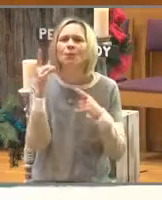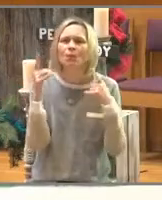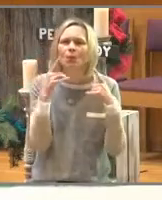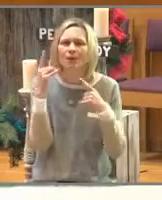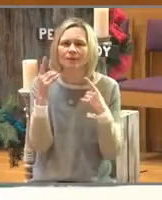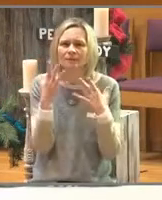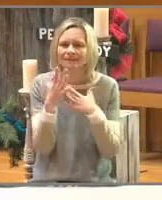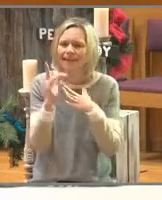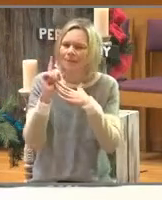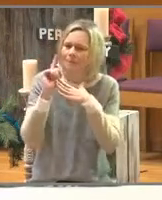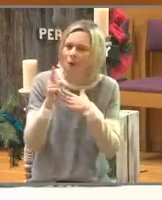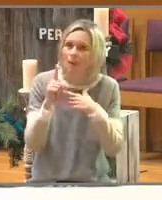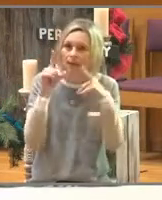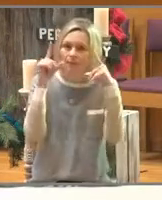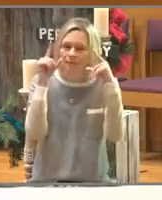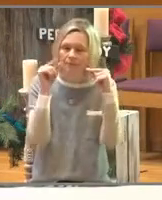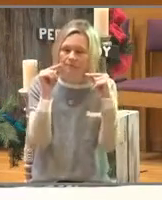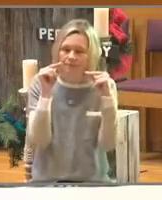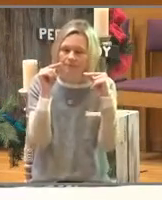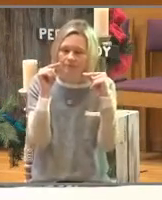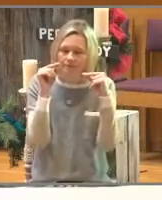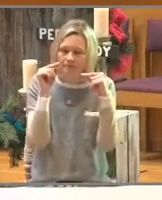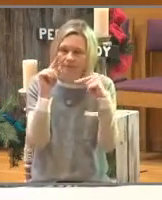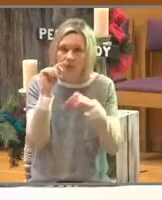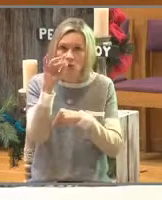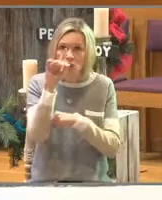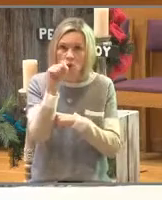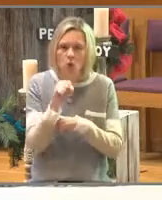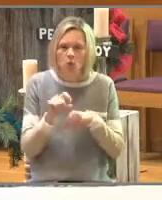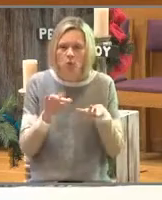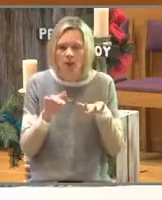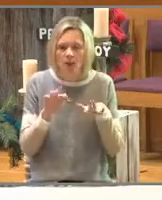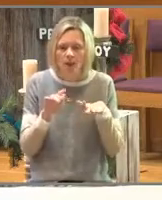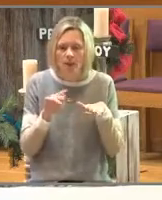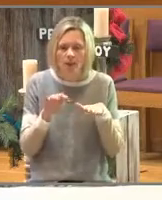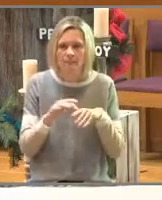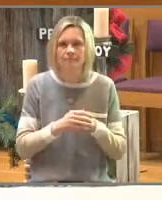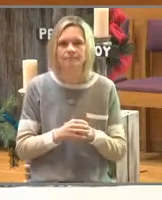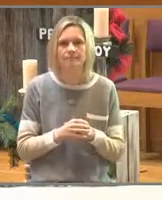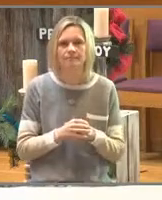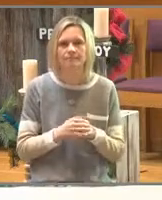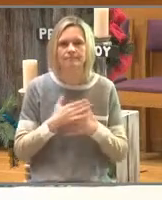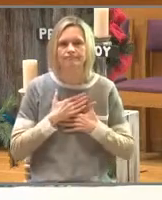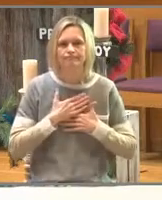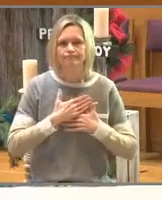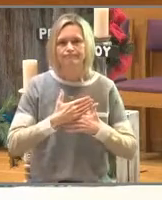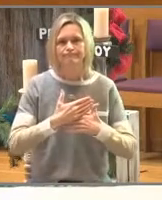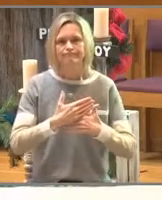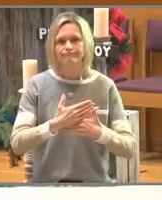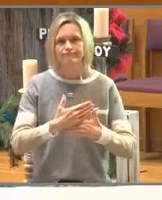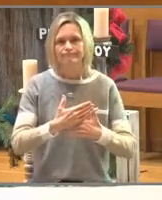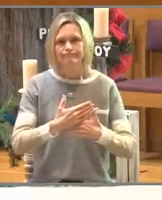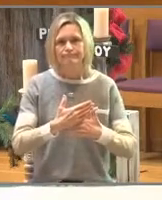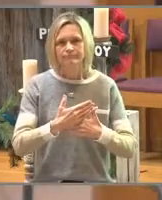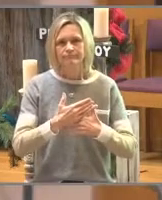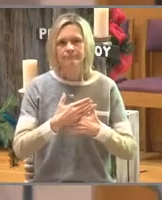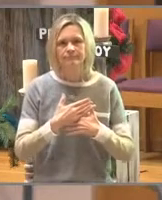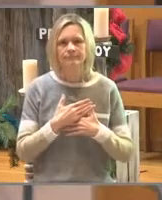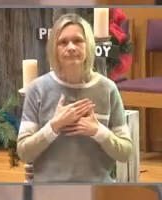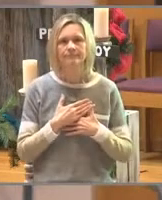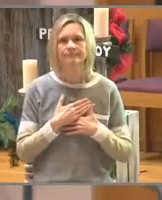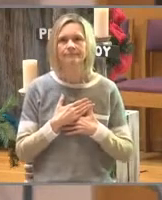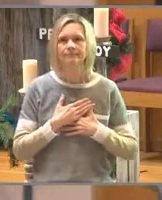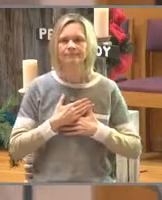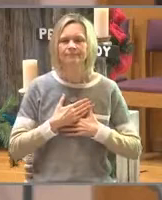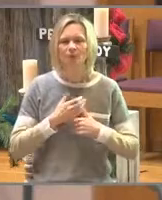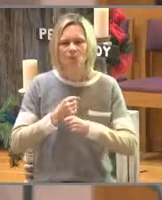eyes? Wiggle your toes a little bit. Take a deep breath in. And let's